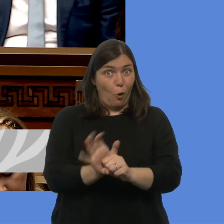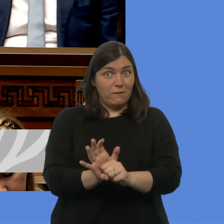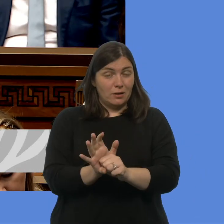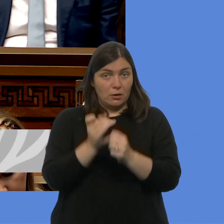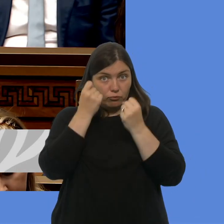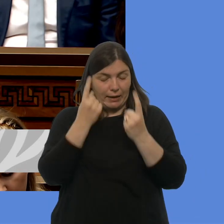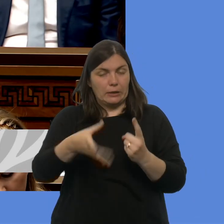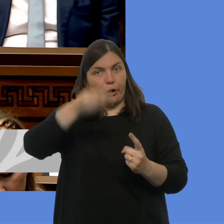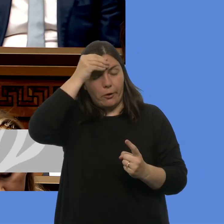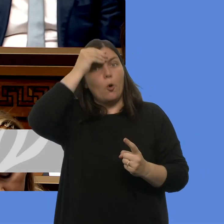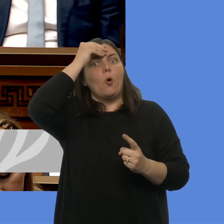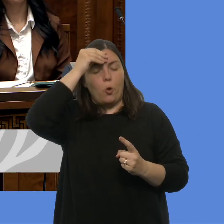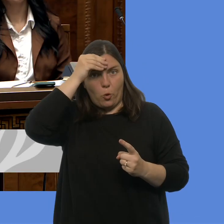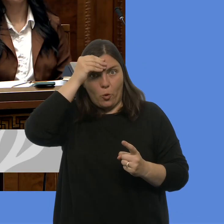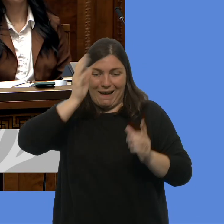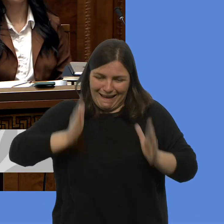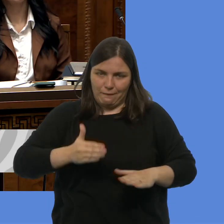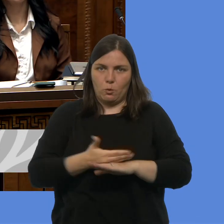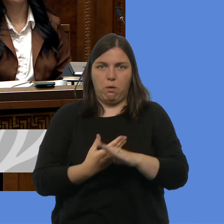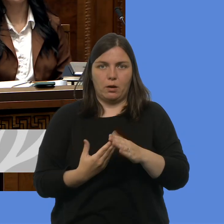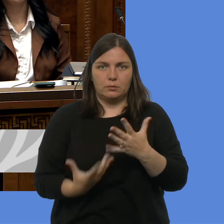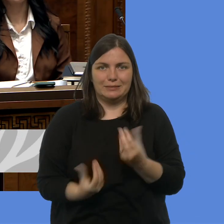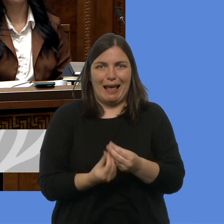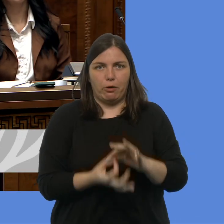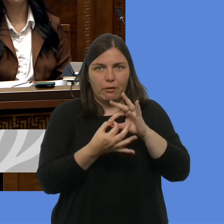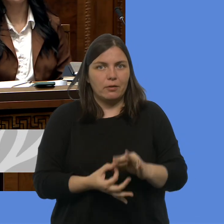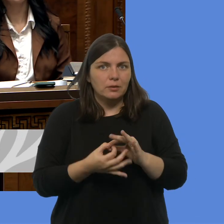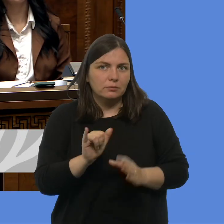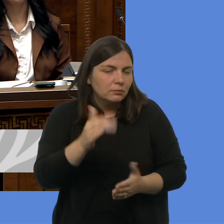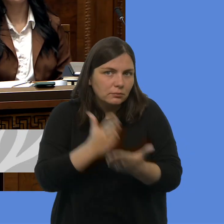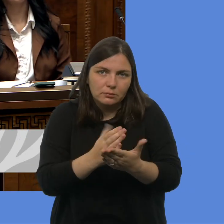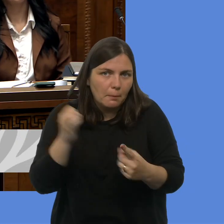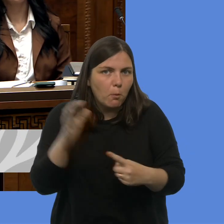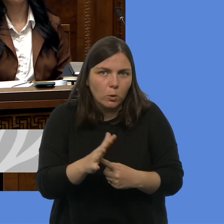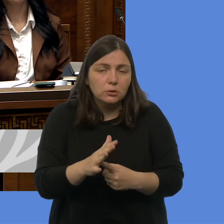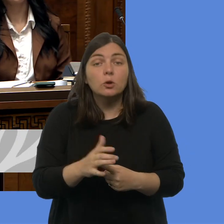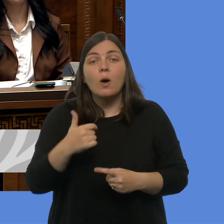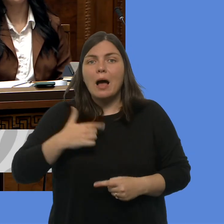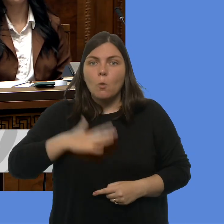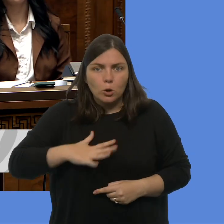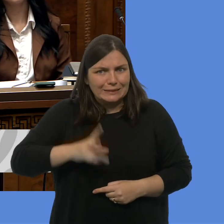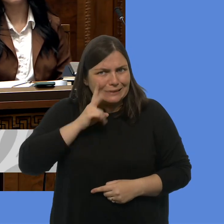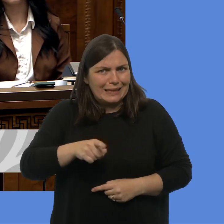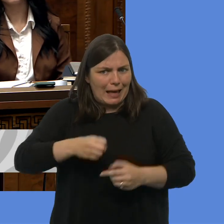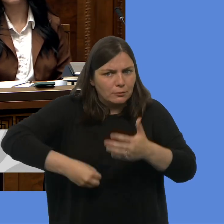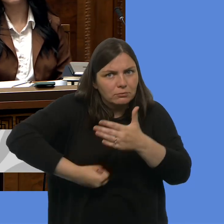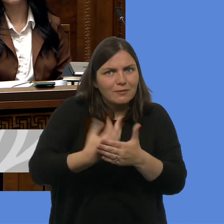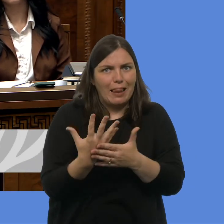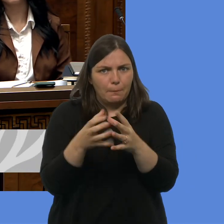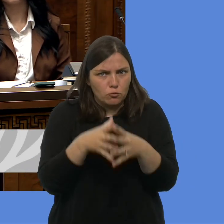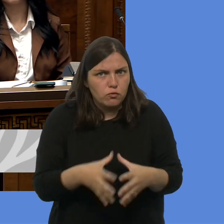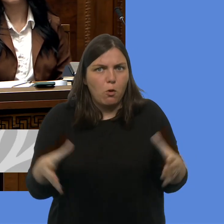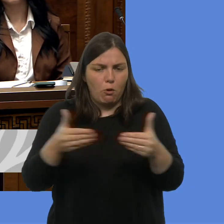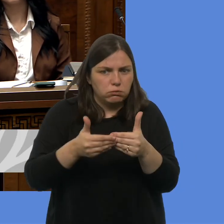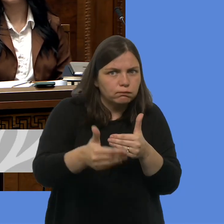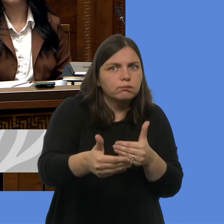really strong collaboration across the island. So looking ahead, I want to see that continue to strengthen and to continue to grow those areas, and ensure we